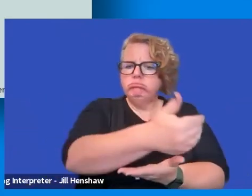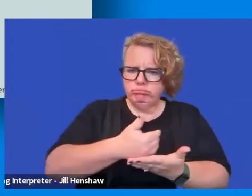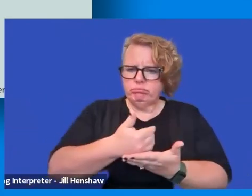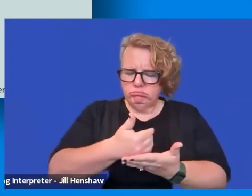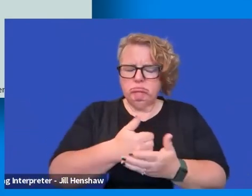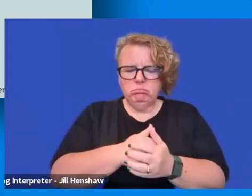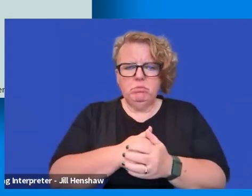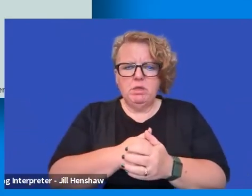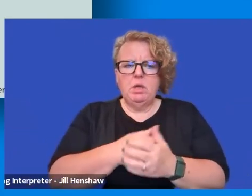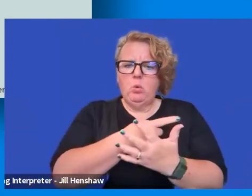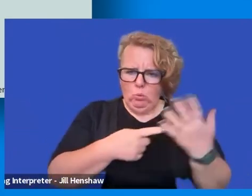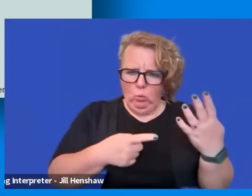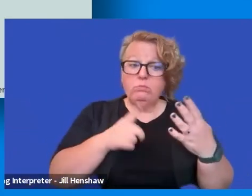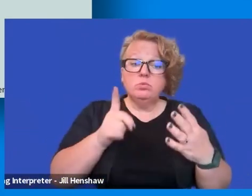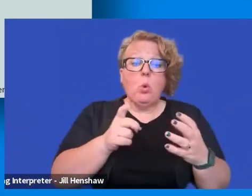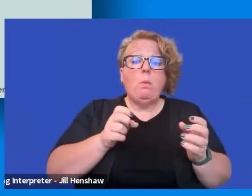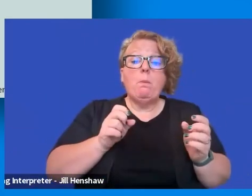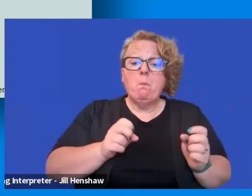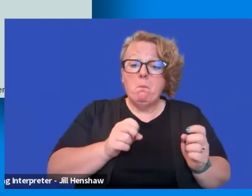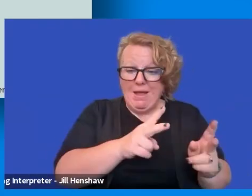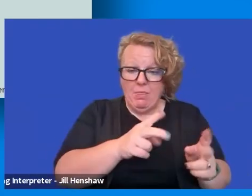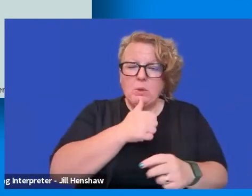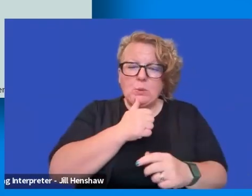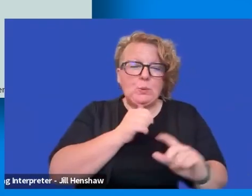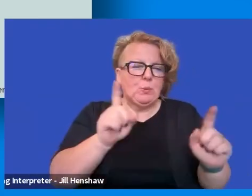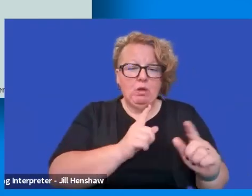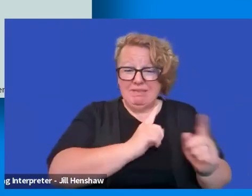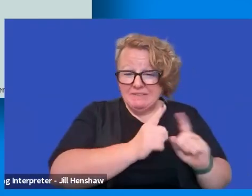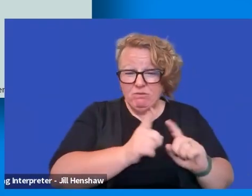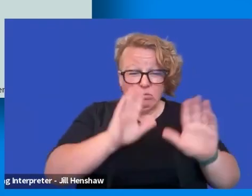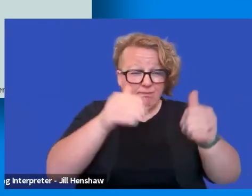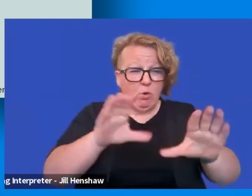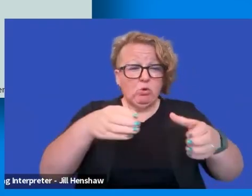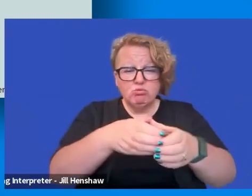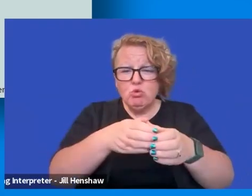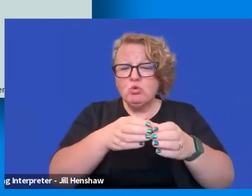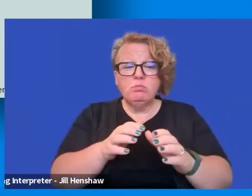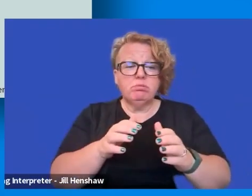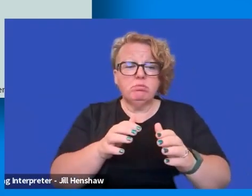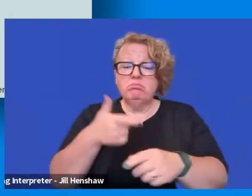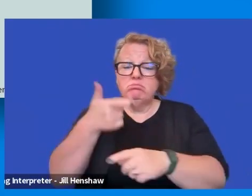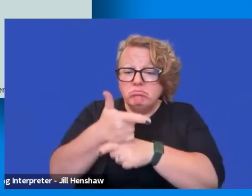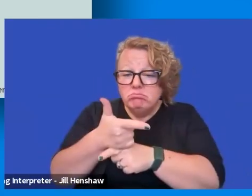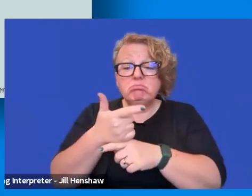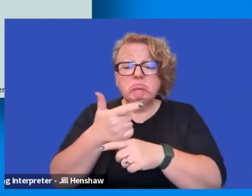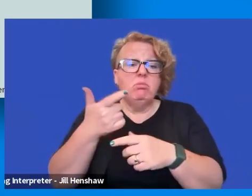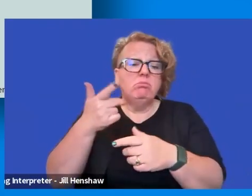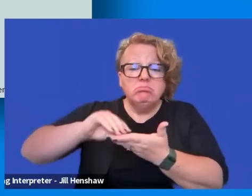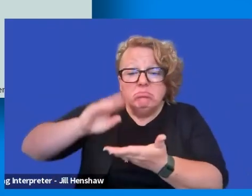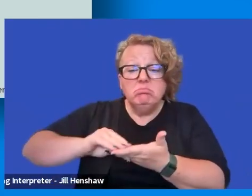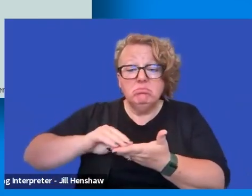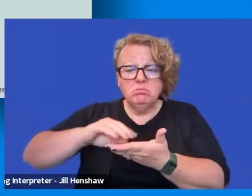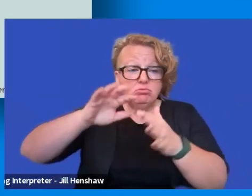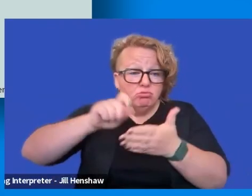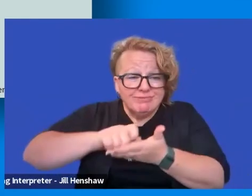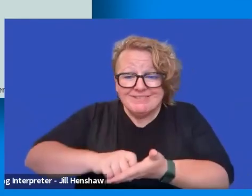place. So the methods that we applied were interviews, focus groups, video, audio, and written diaries, surveys,